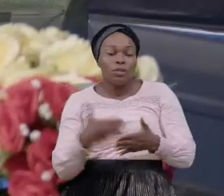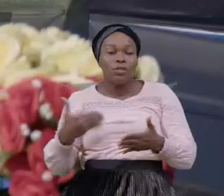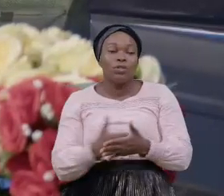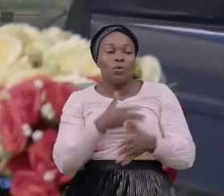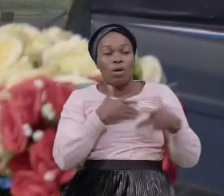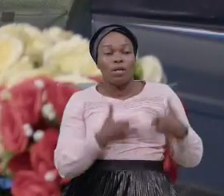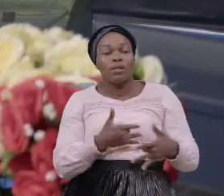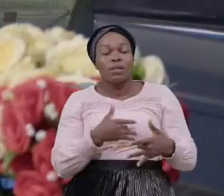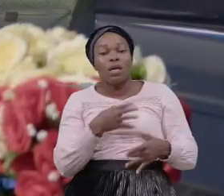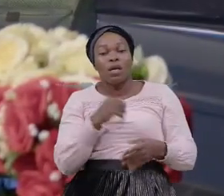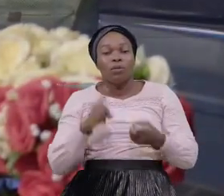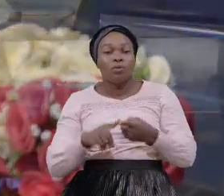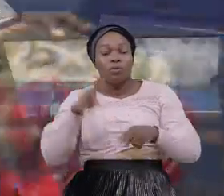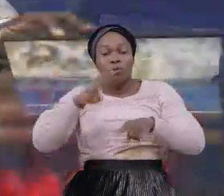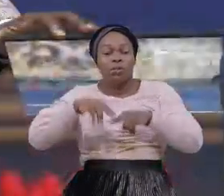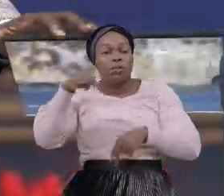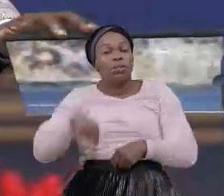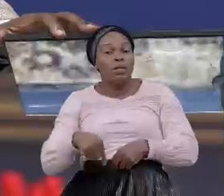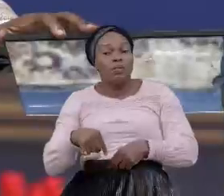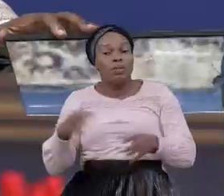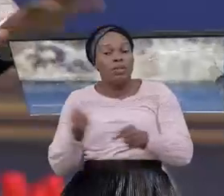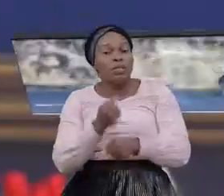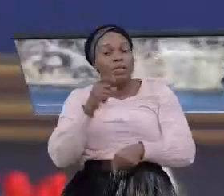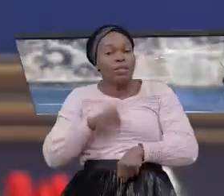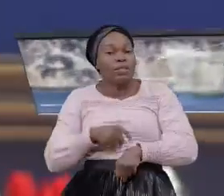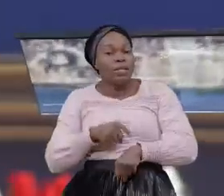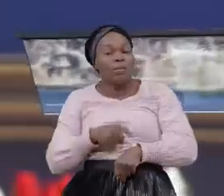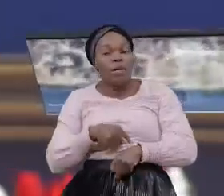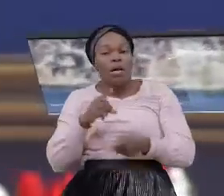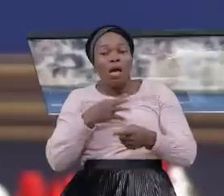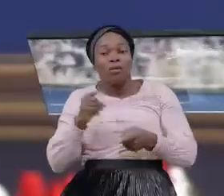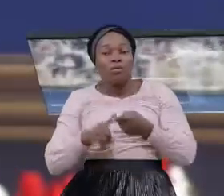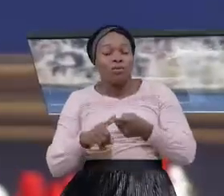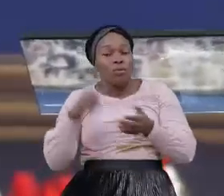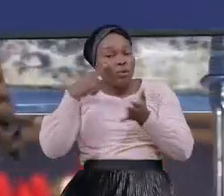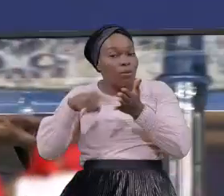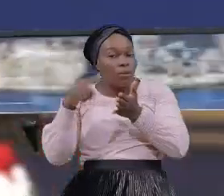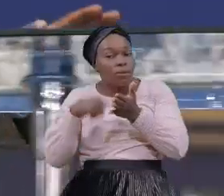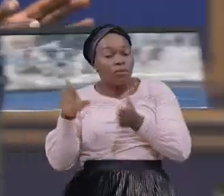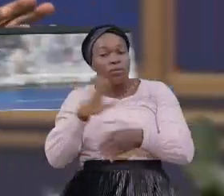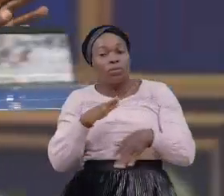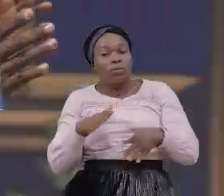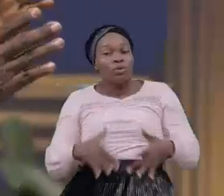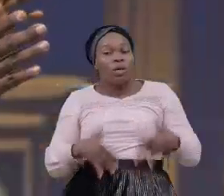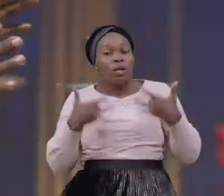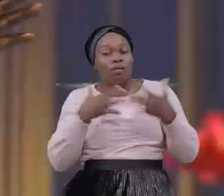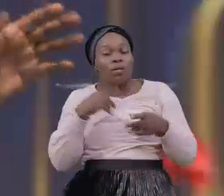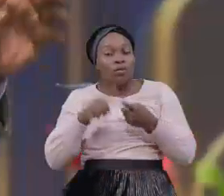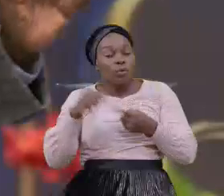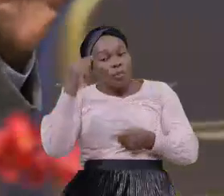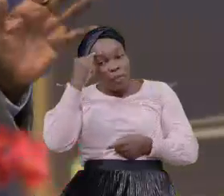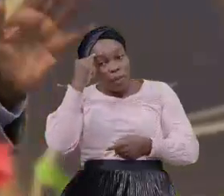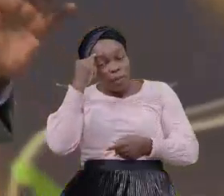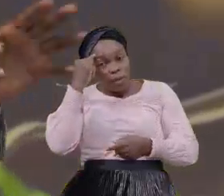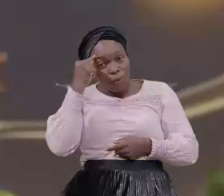down. It takes time. And you reflect over your life. And you think over your life. If